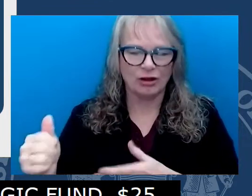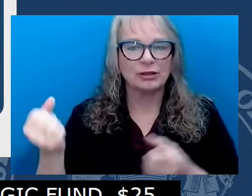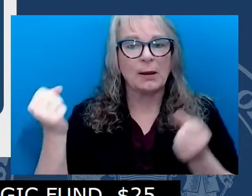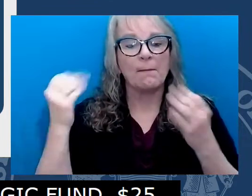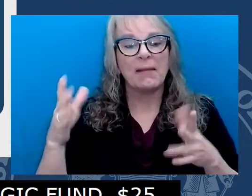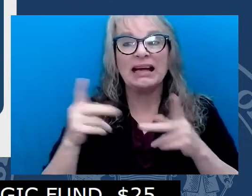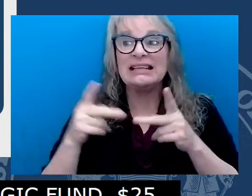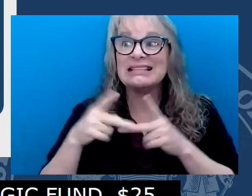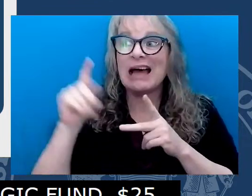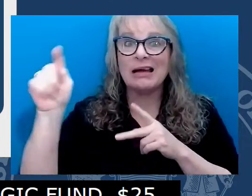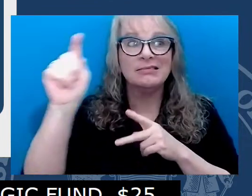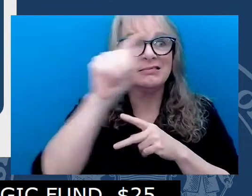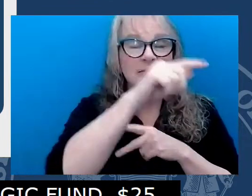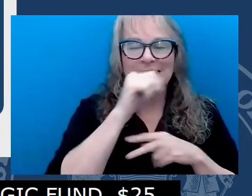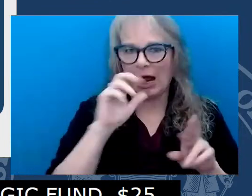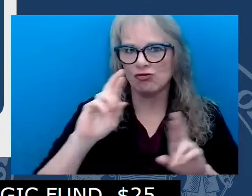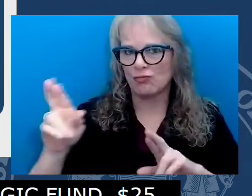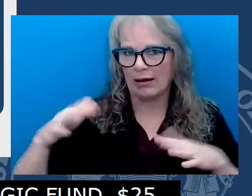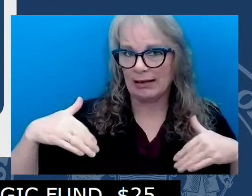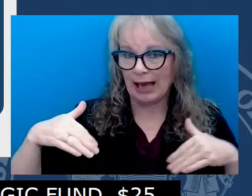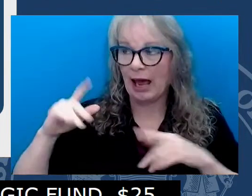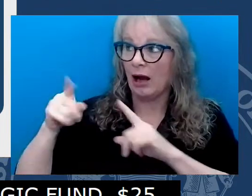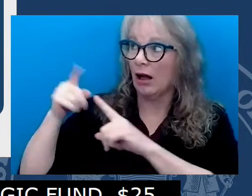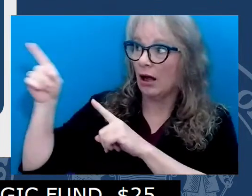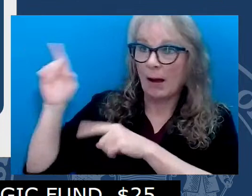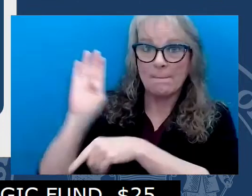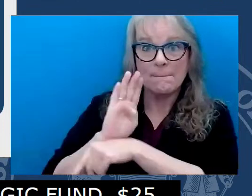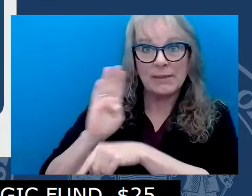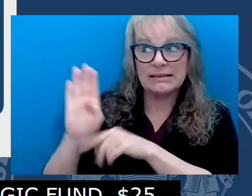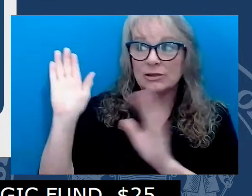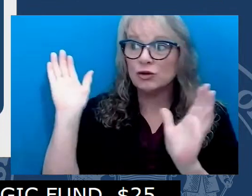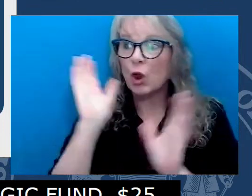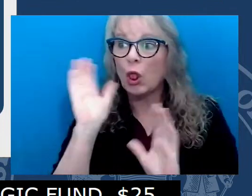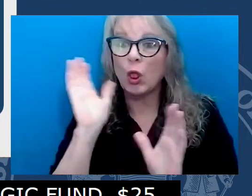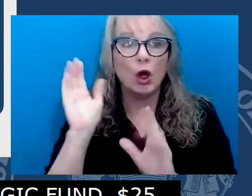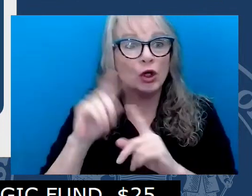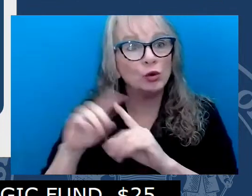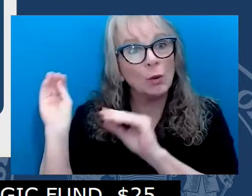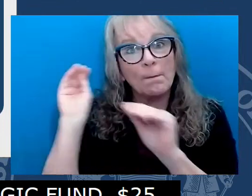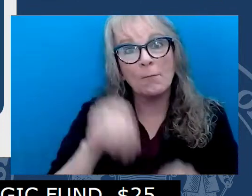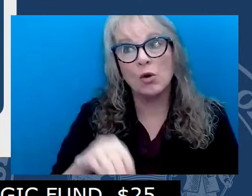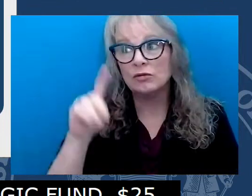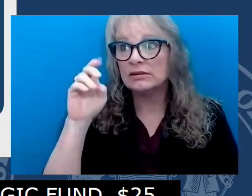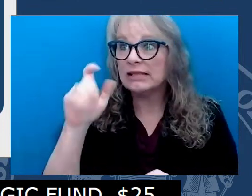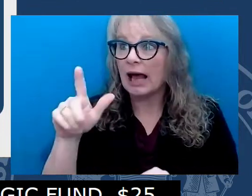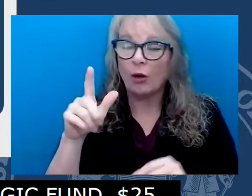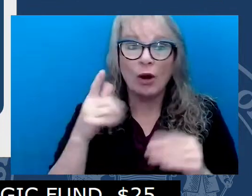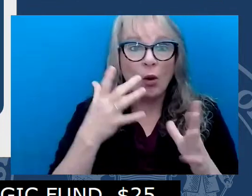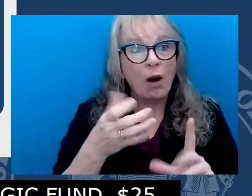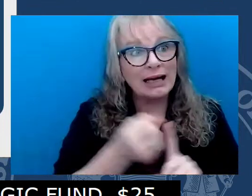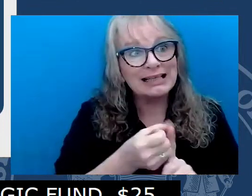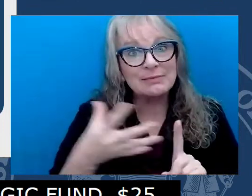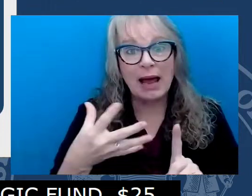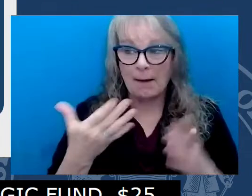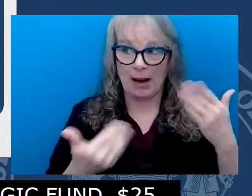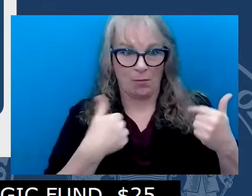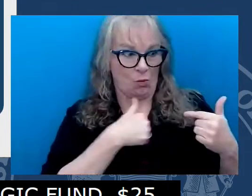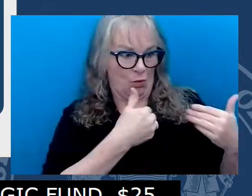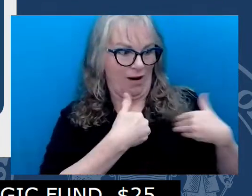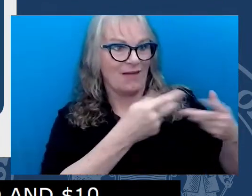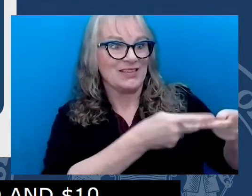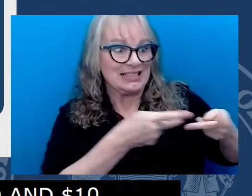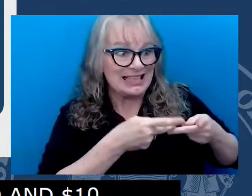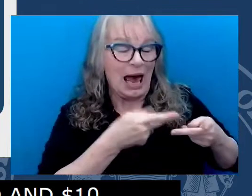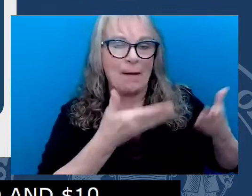have a business that's looking to expand or to move into our state, and we have a site but it doesn't maybe have the